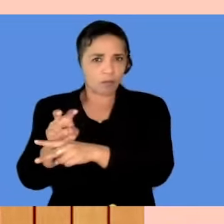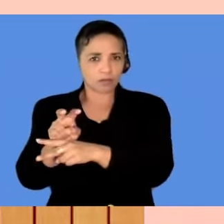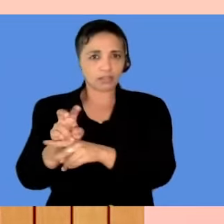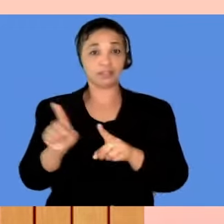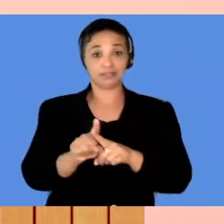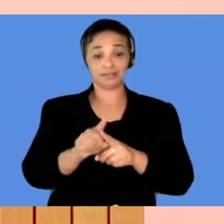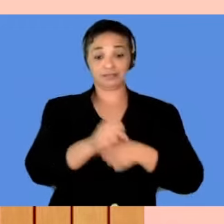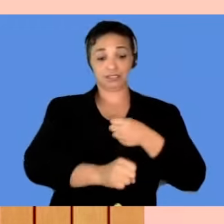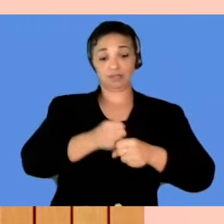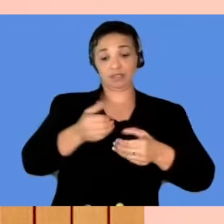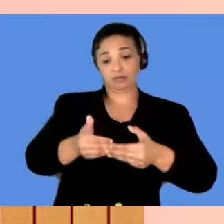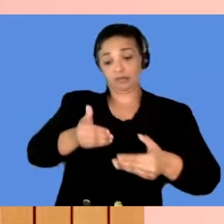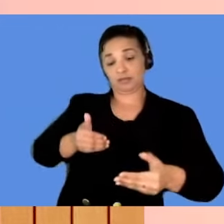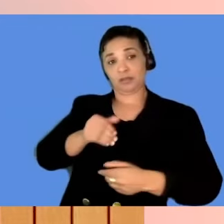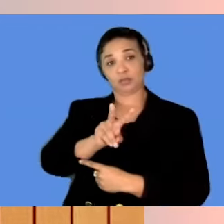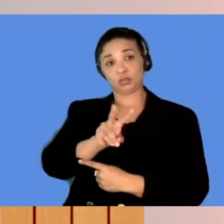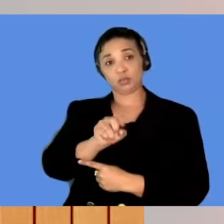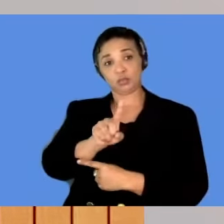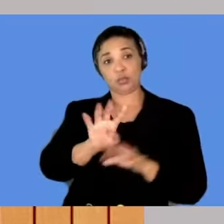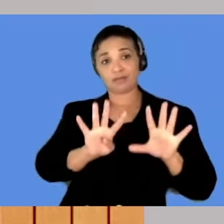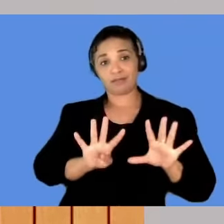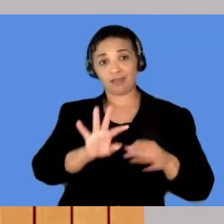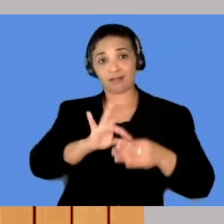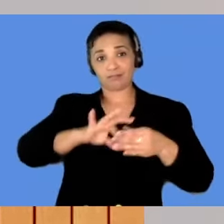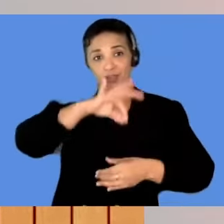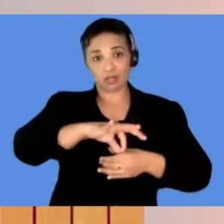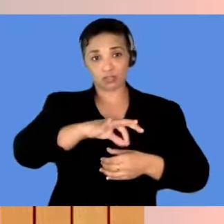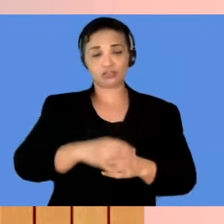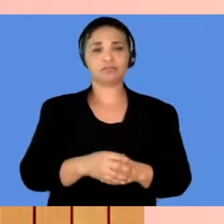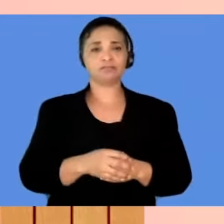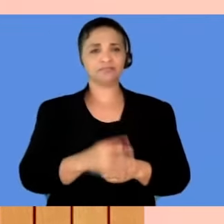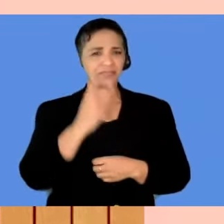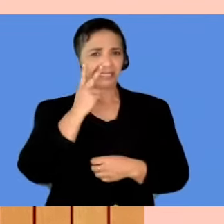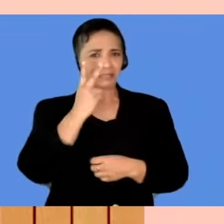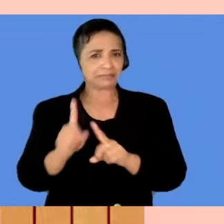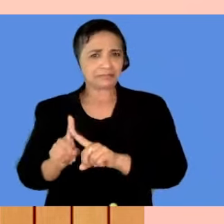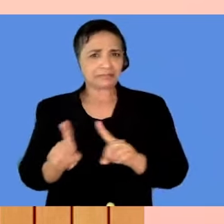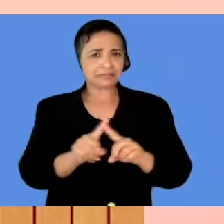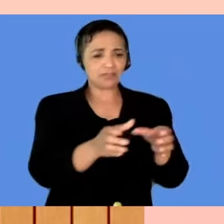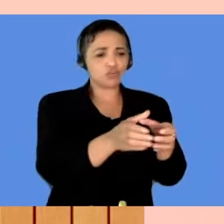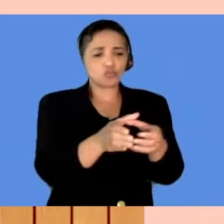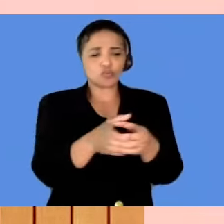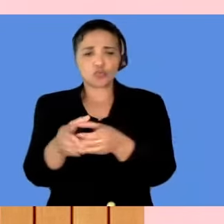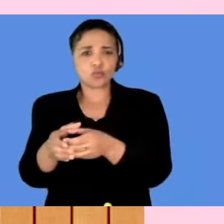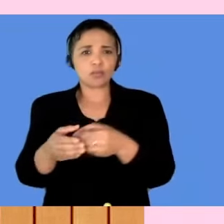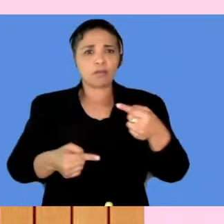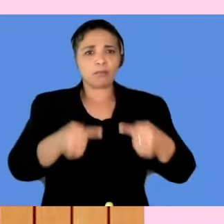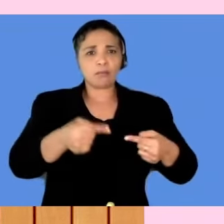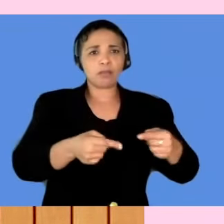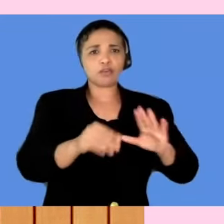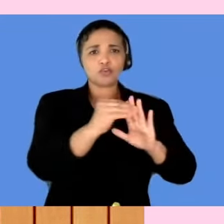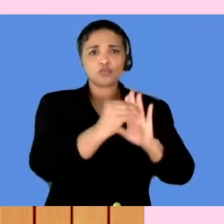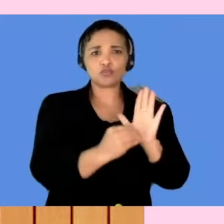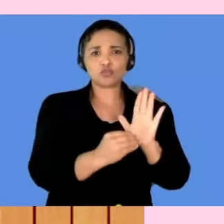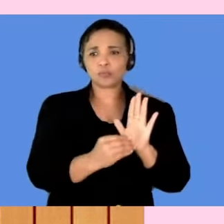elections. And if you look at the manifestos of people with, of political parties, minus 1 or 2 major political parties, there was no mention